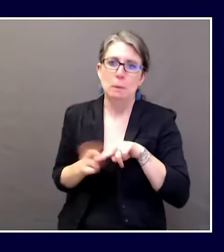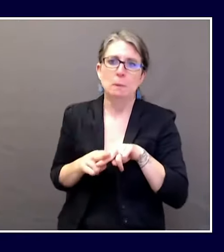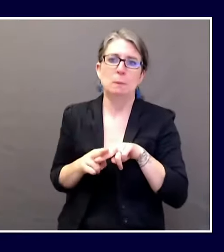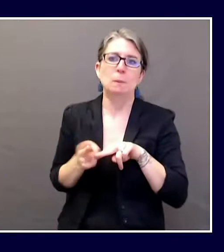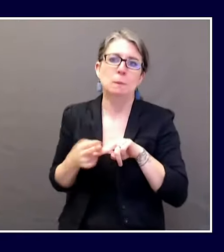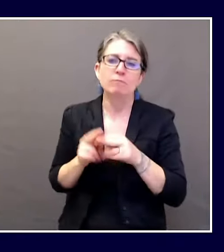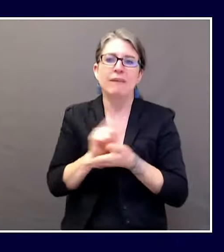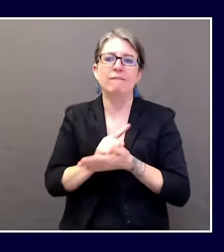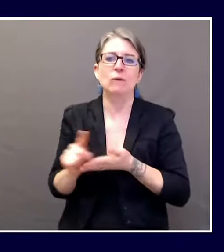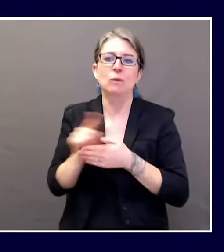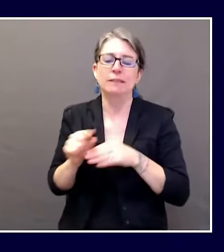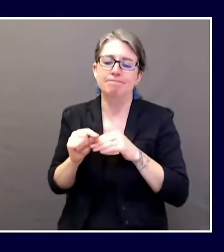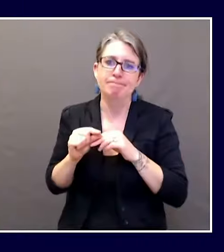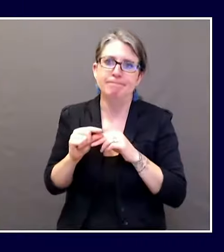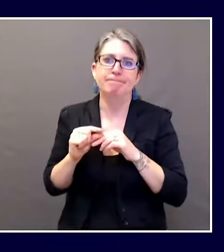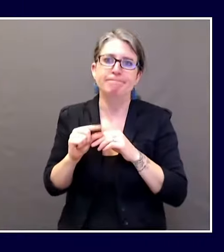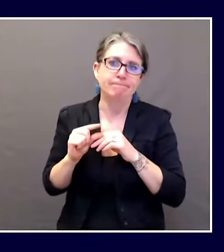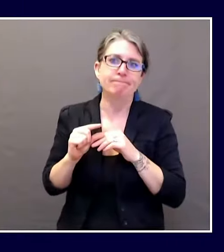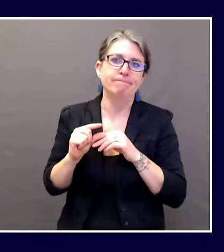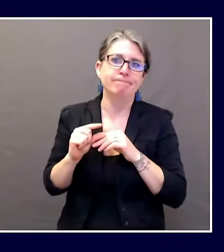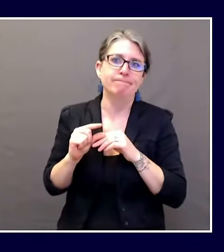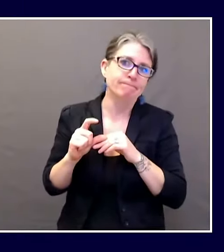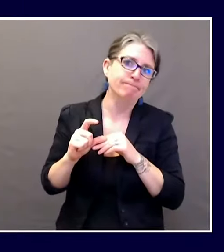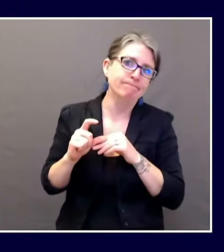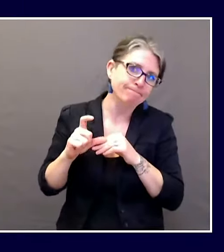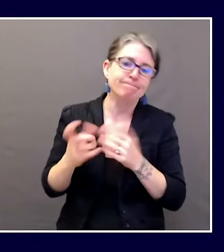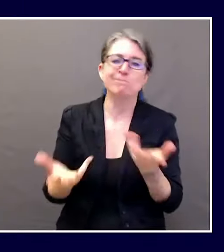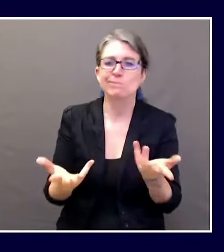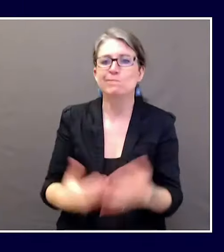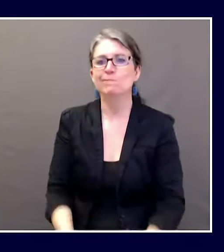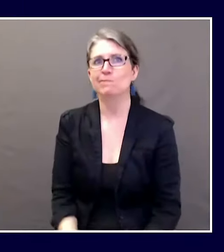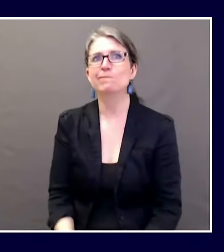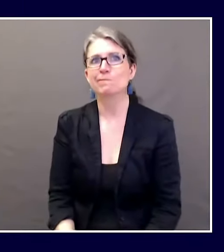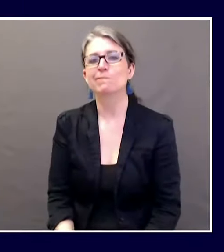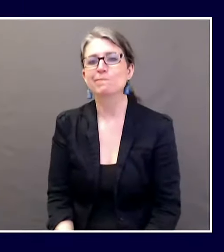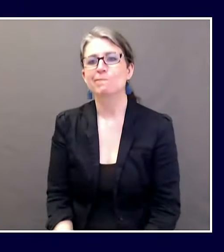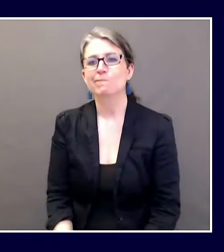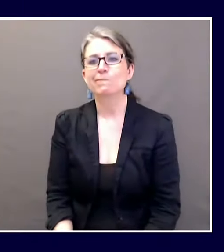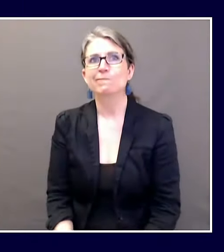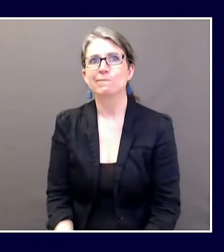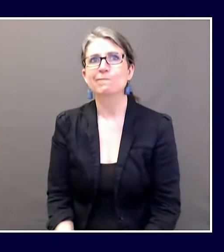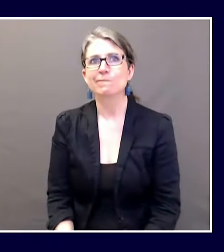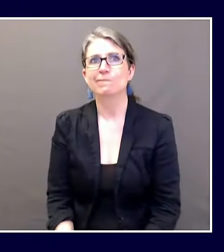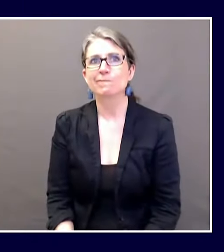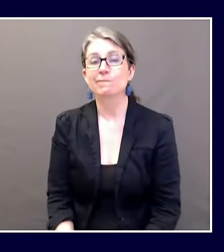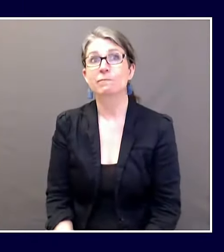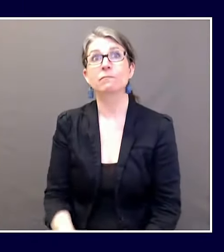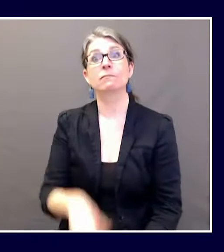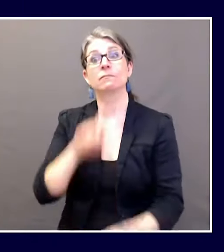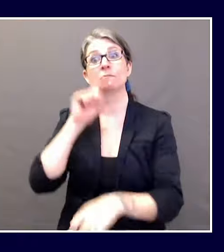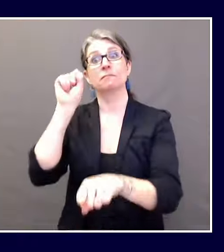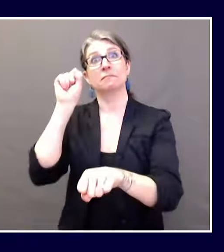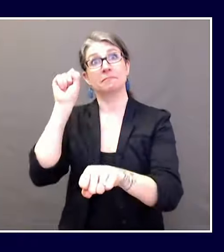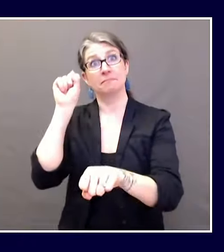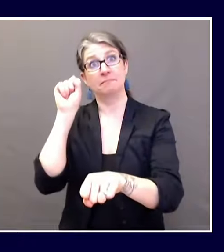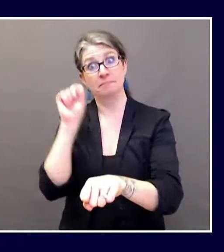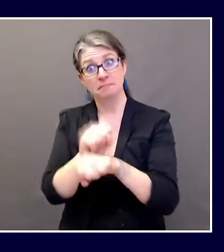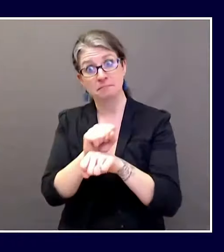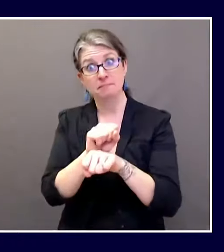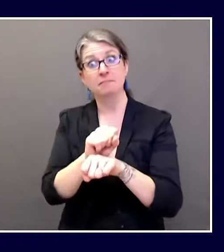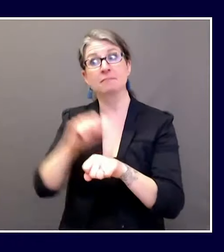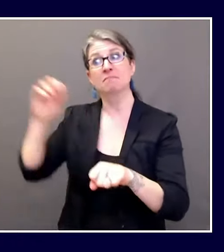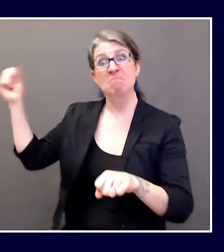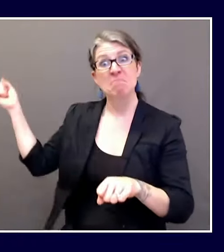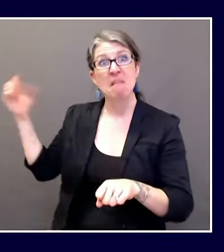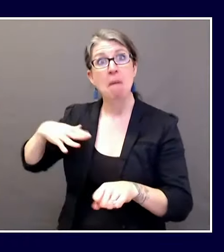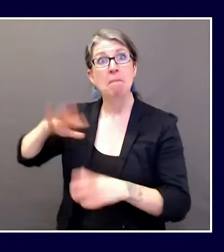the constraint on speed. To put that a different way, the more vaccine we get into the state, the more quickly we